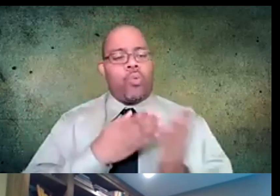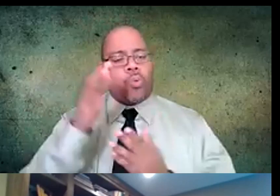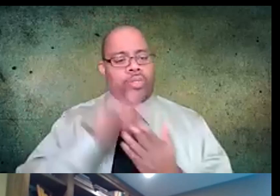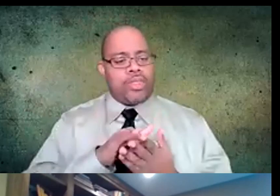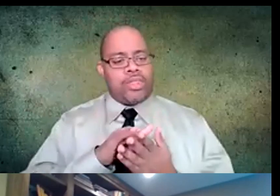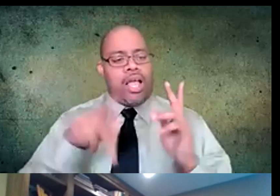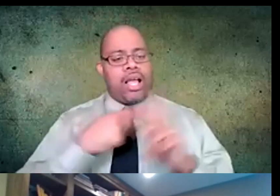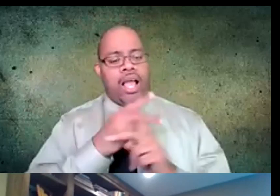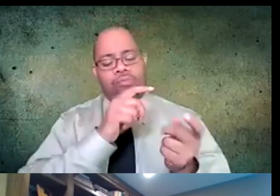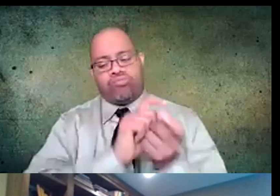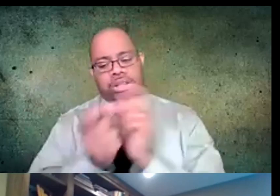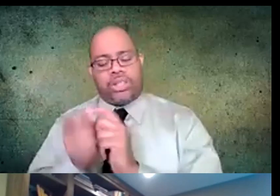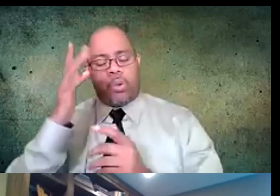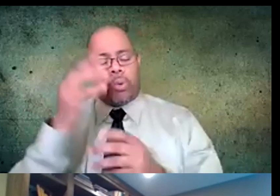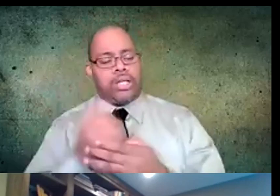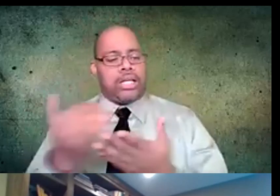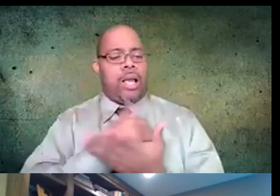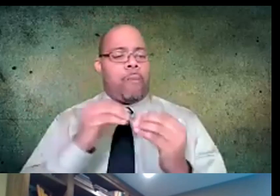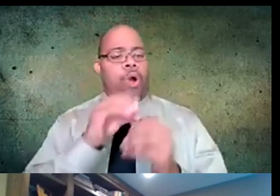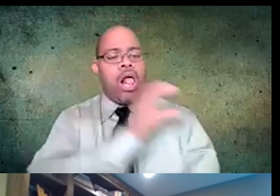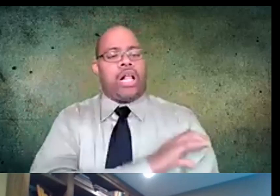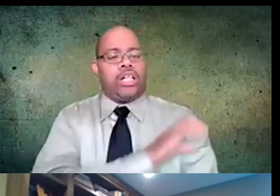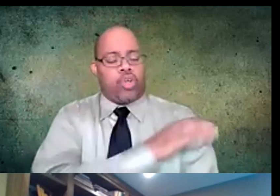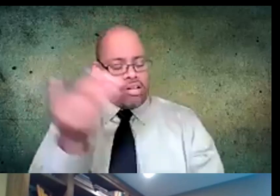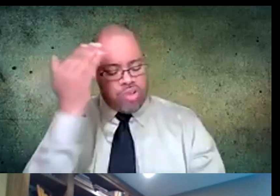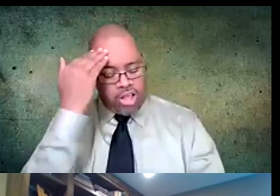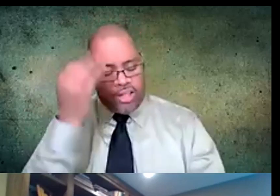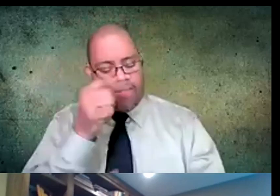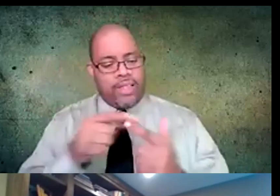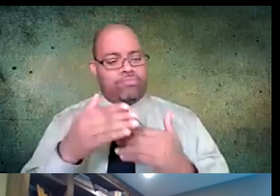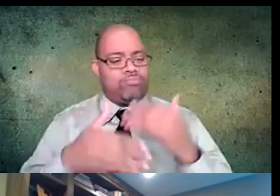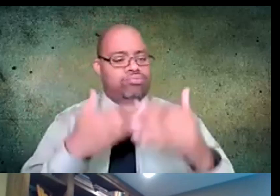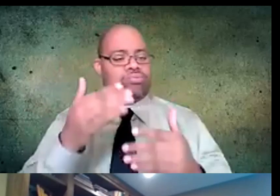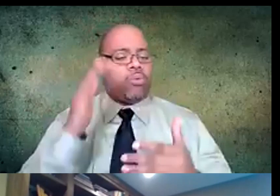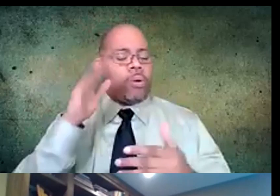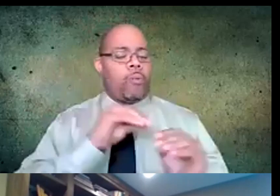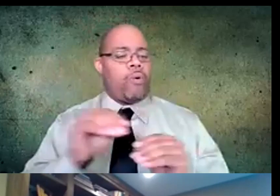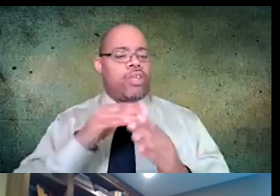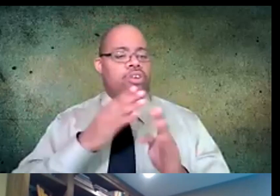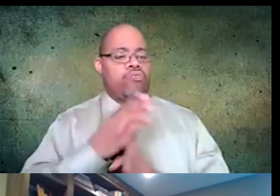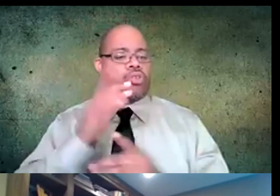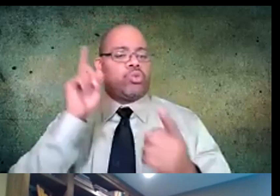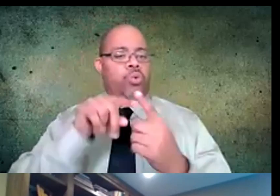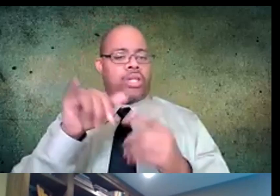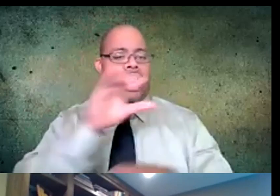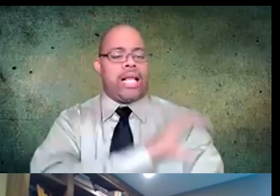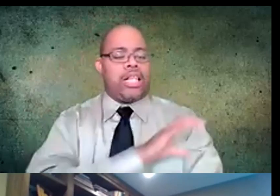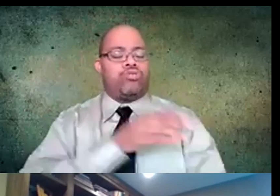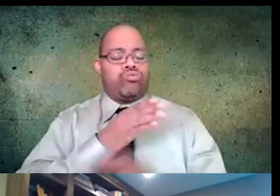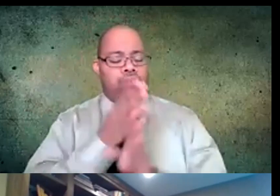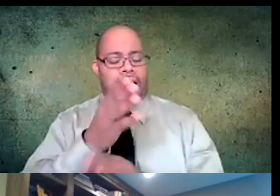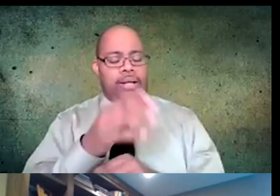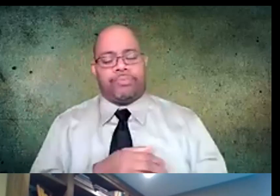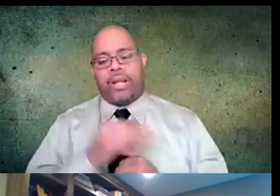of a transition, they will gain more clinical knowledge, and then gradually they essentially move their career onto that clinical track.